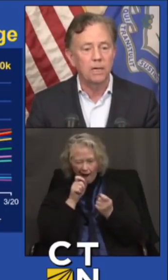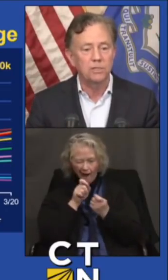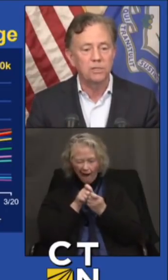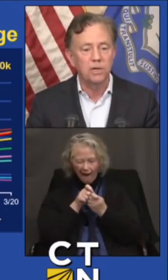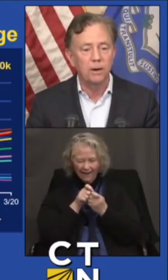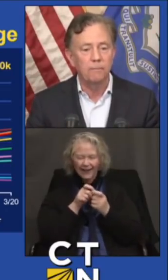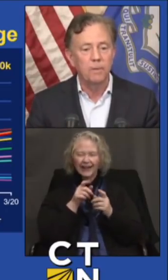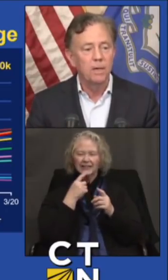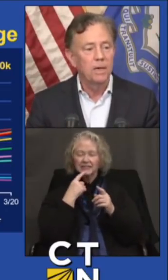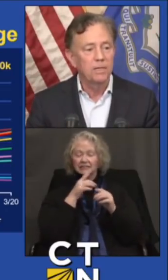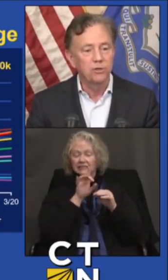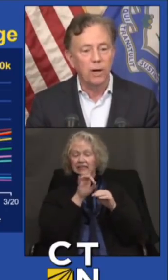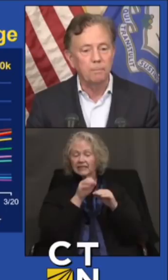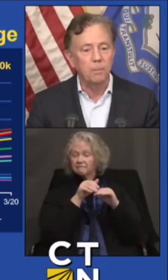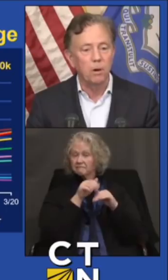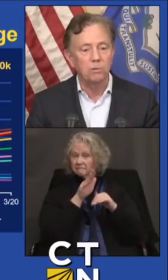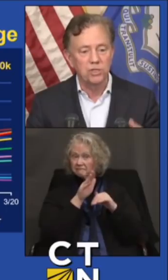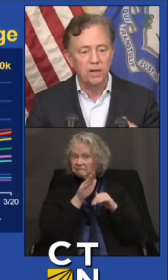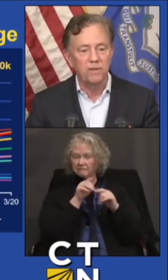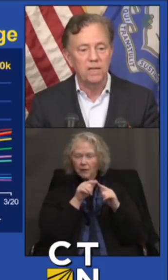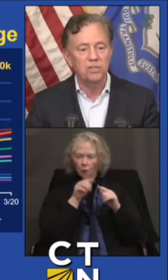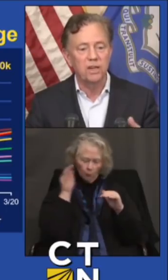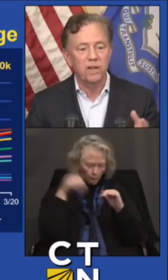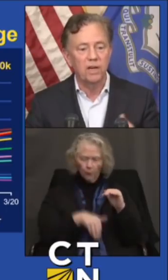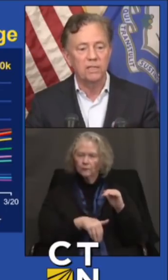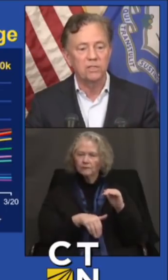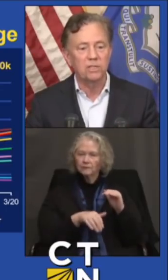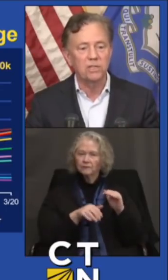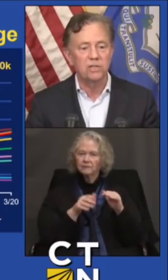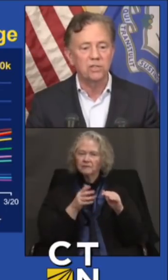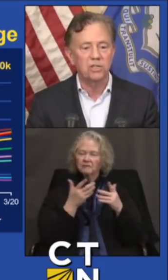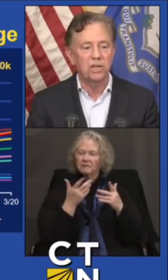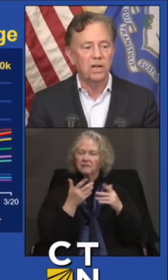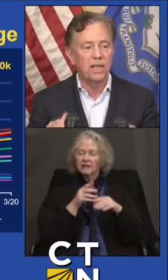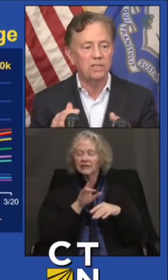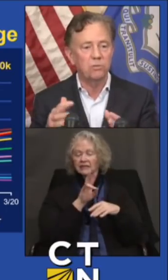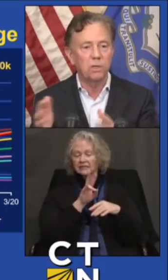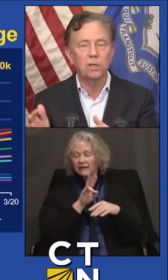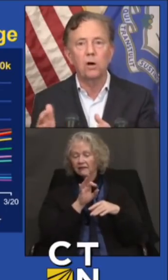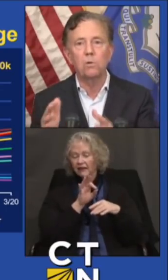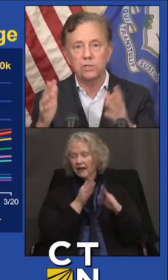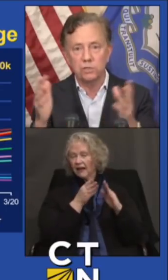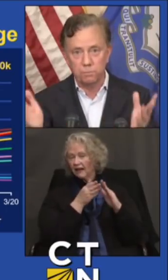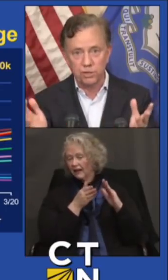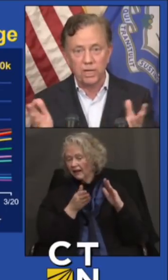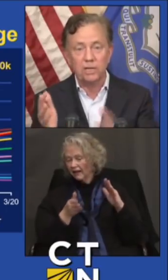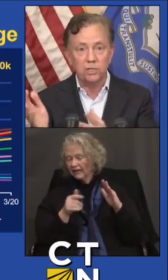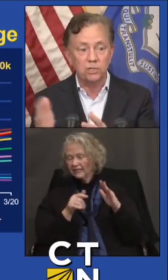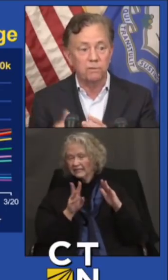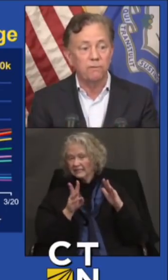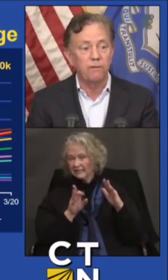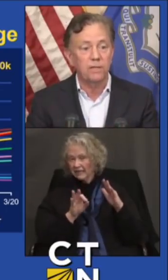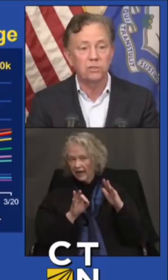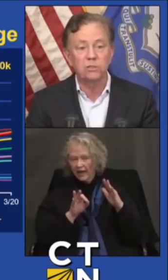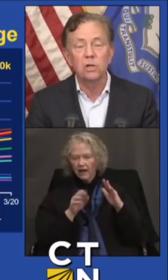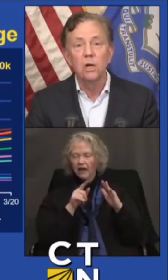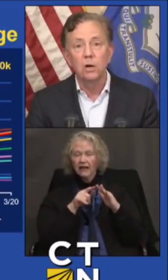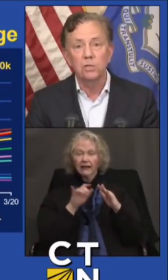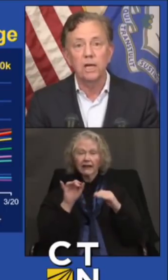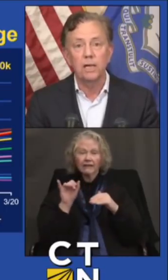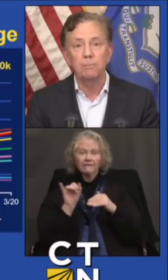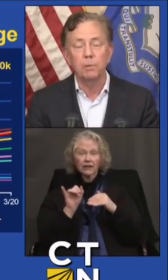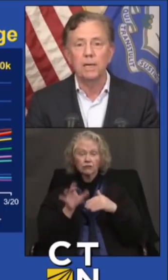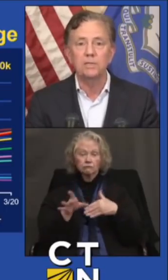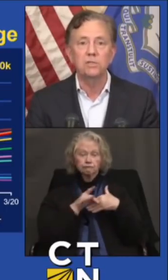80 plus, is dropped the most, 70 to 79, 60 to 69. That's where the lowest percentages of infections